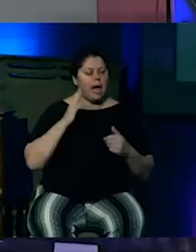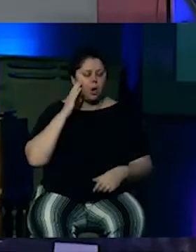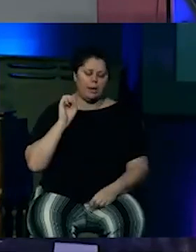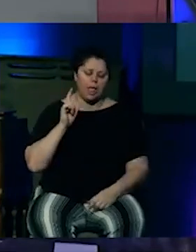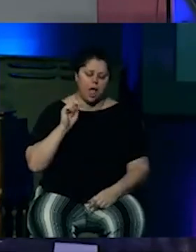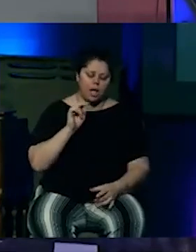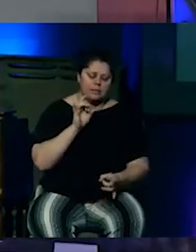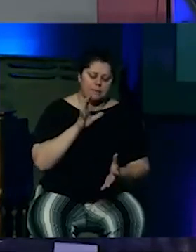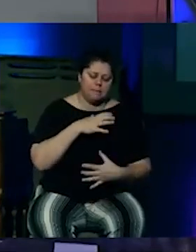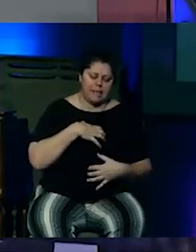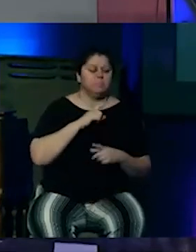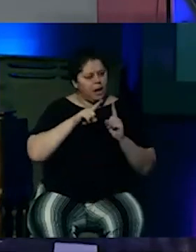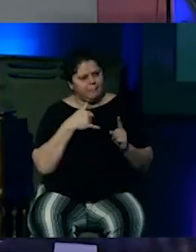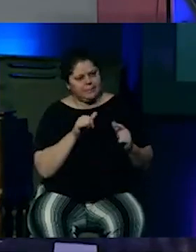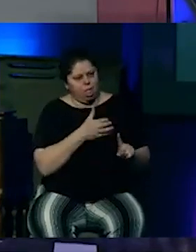mess, but I'm still there.